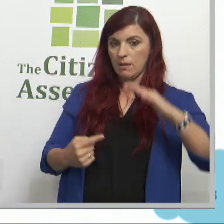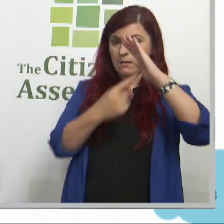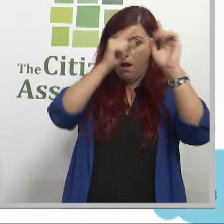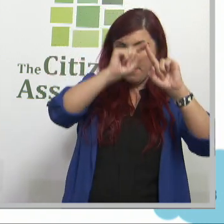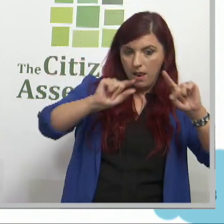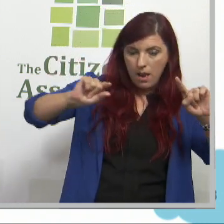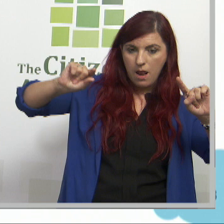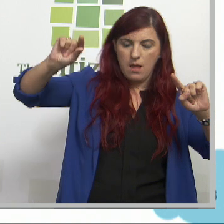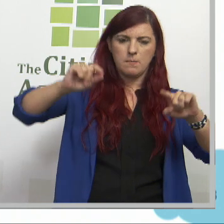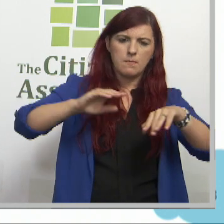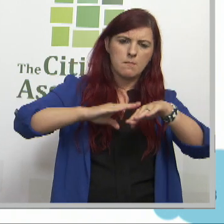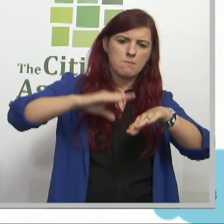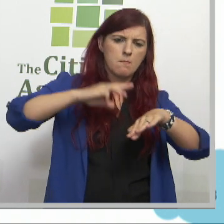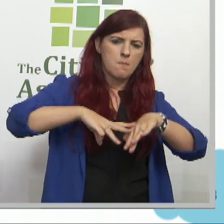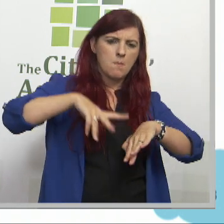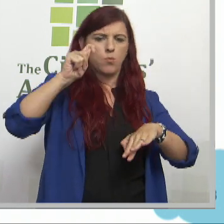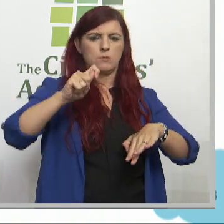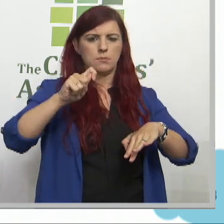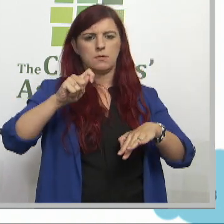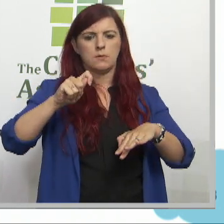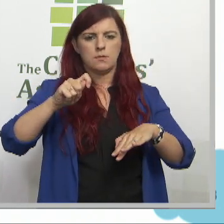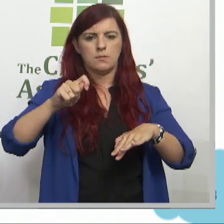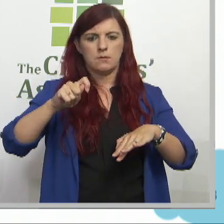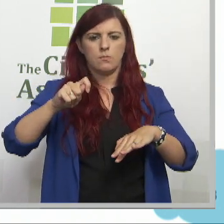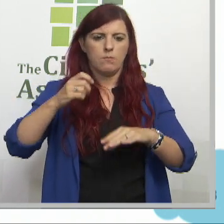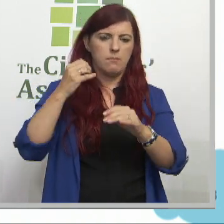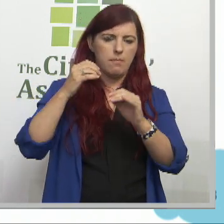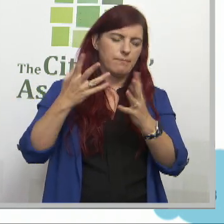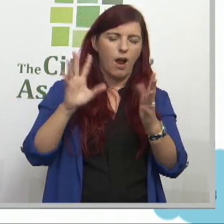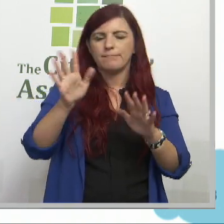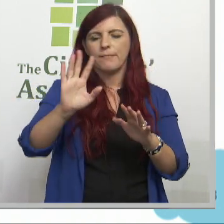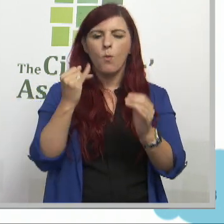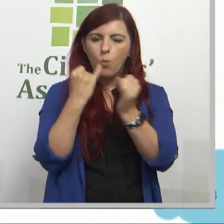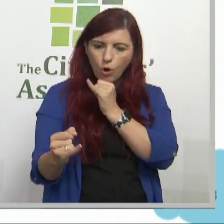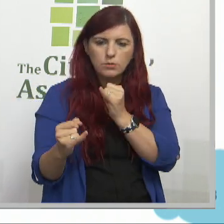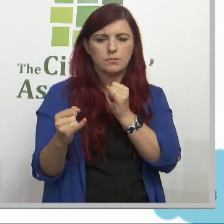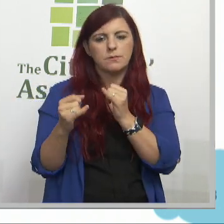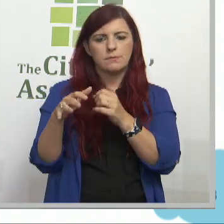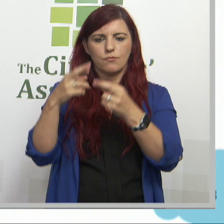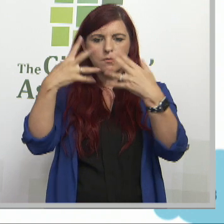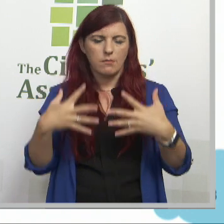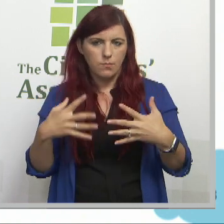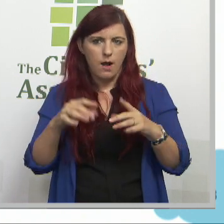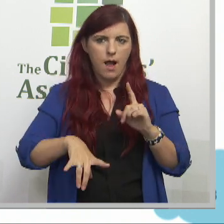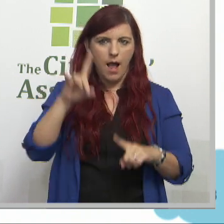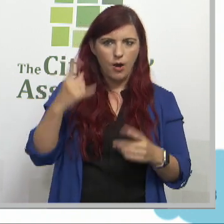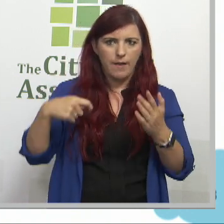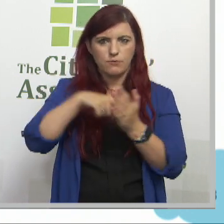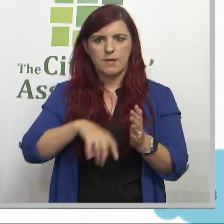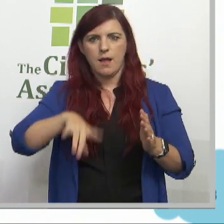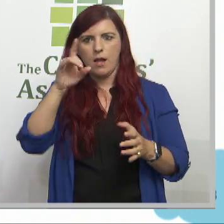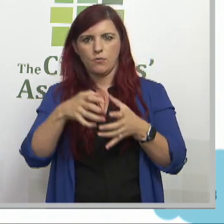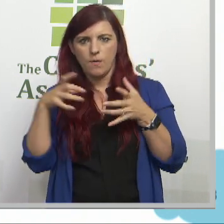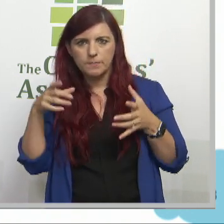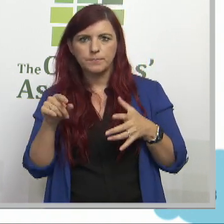is the most unfavorable outcome, where you have higher interest rates or weaker growth. That outcome is one which is considered an unsustainable debt path.